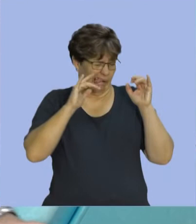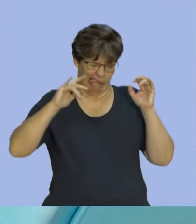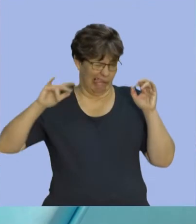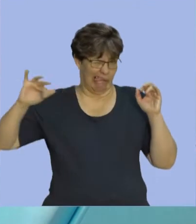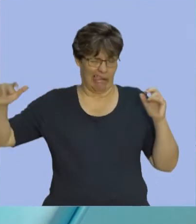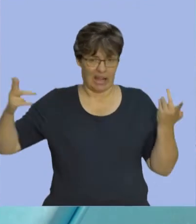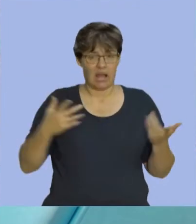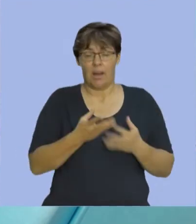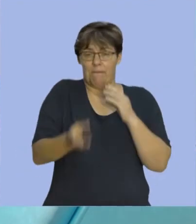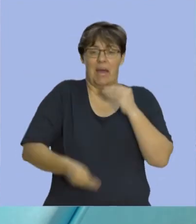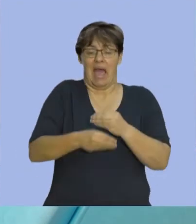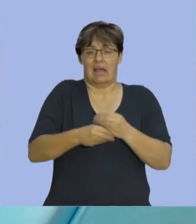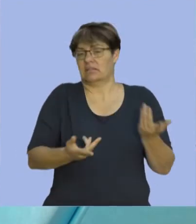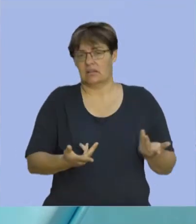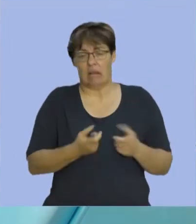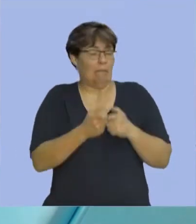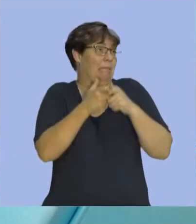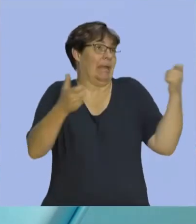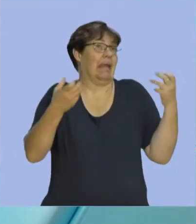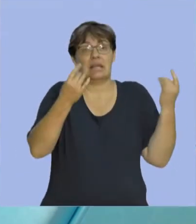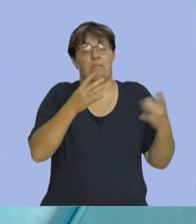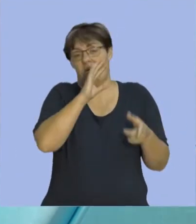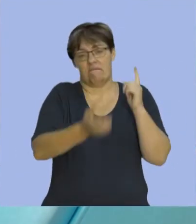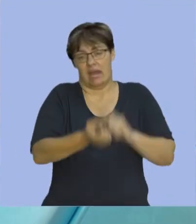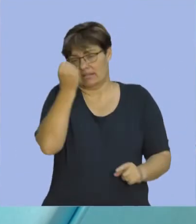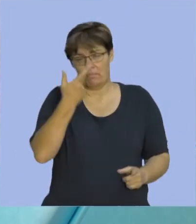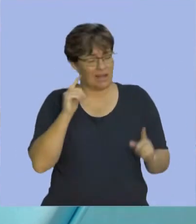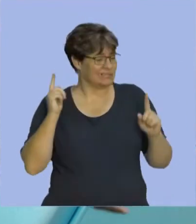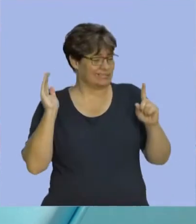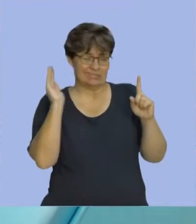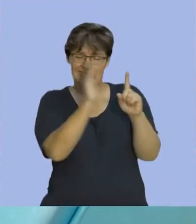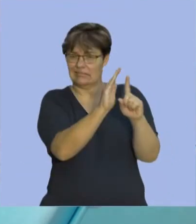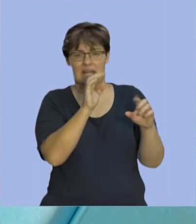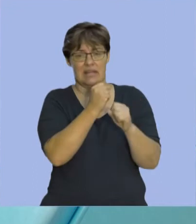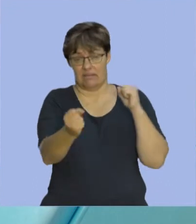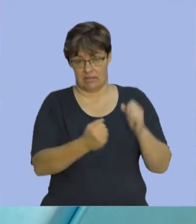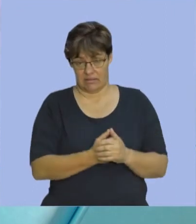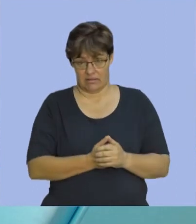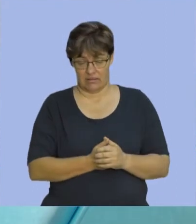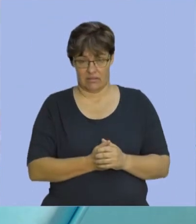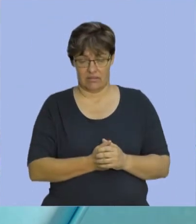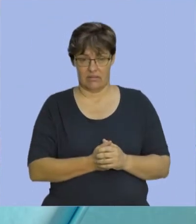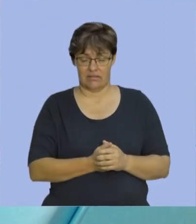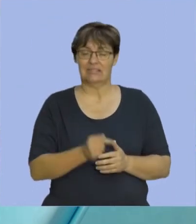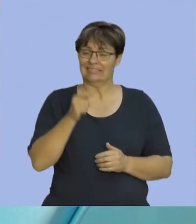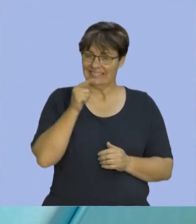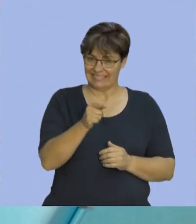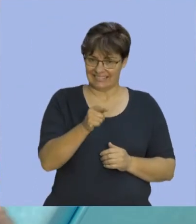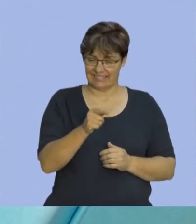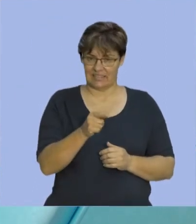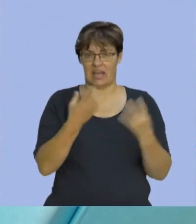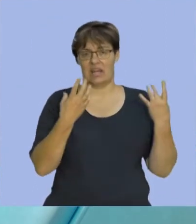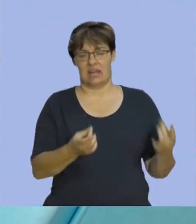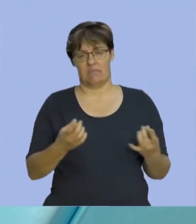quadrillion, a fabillion, anything that has to do with the biggest number you can find out there. That's what infinity is